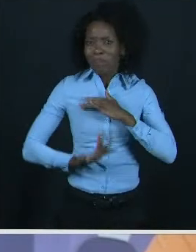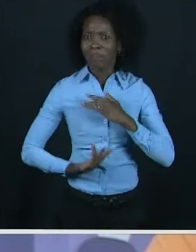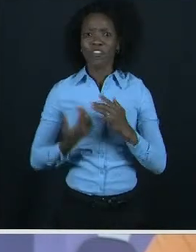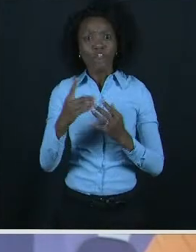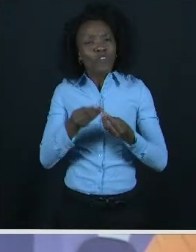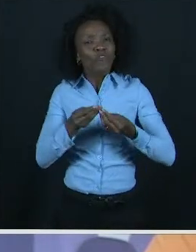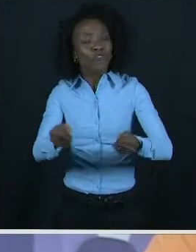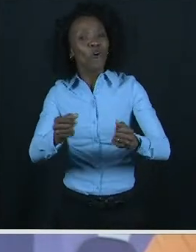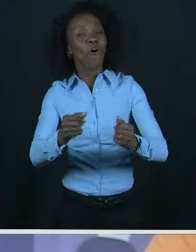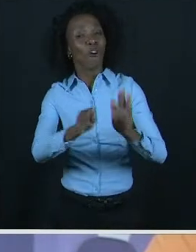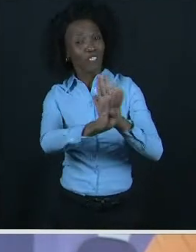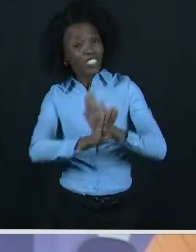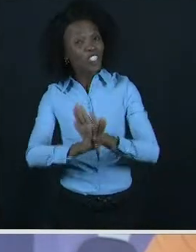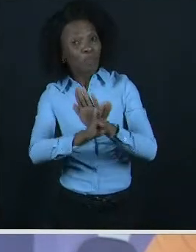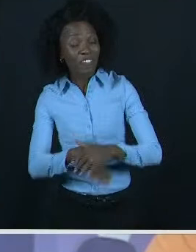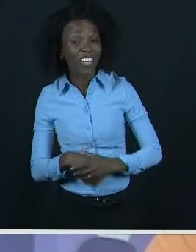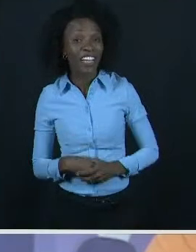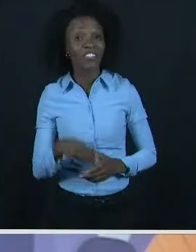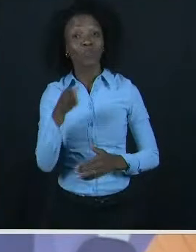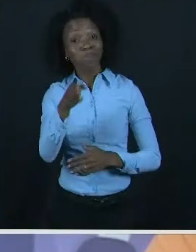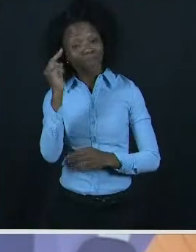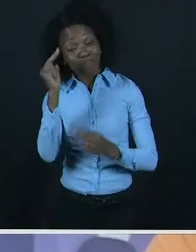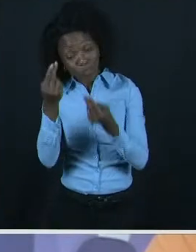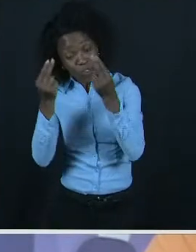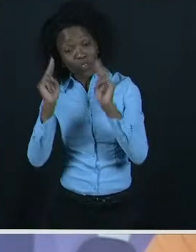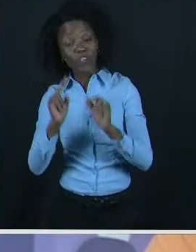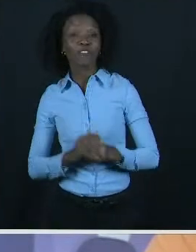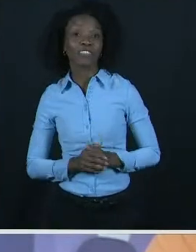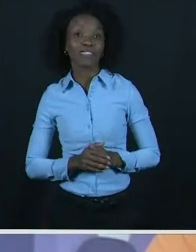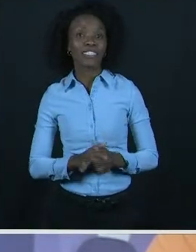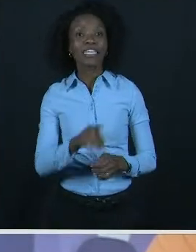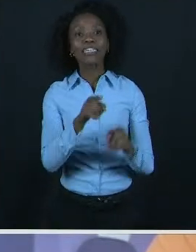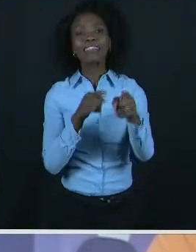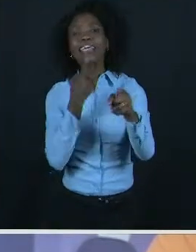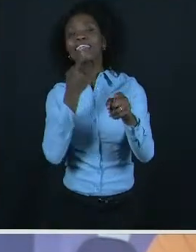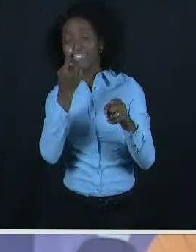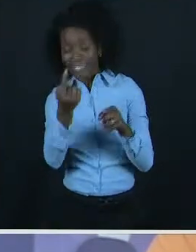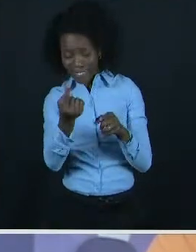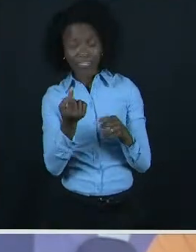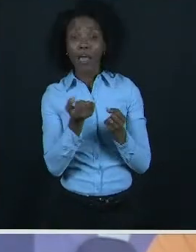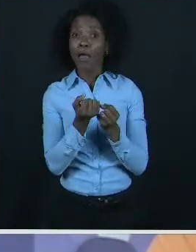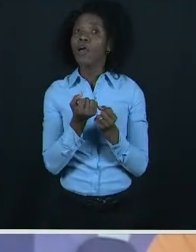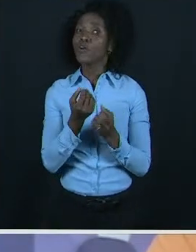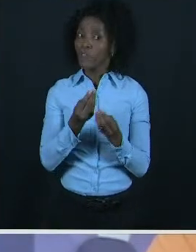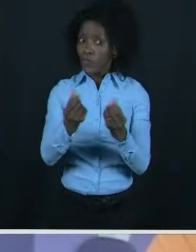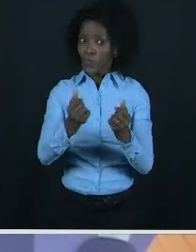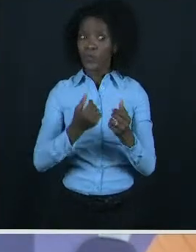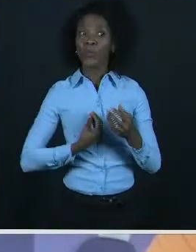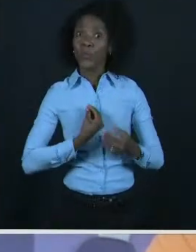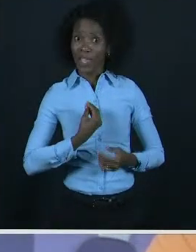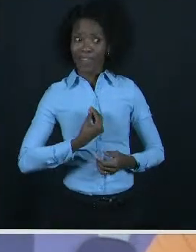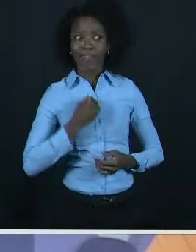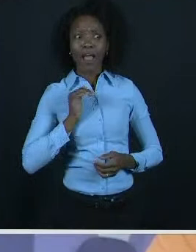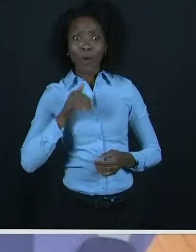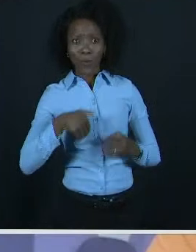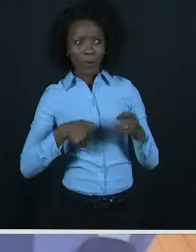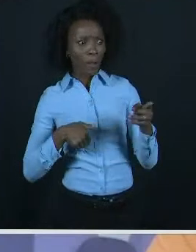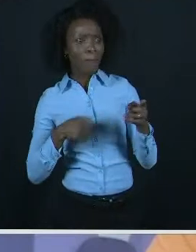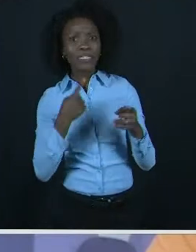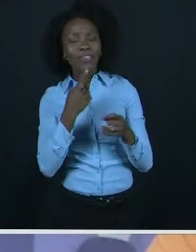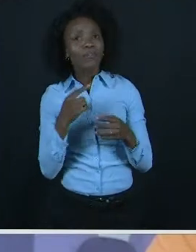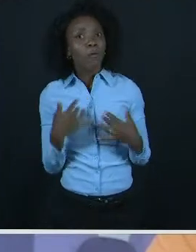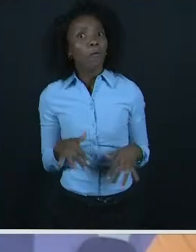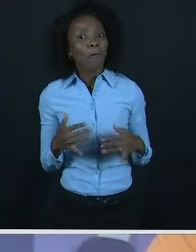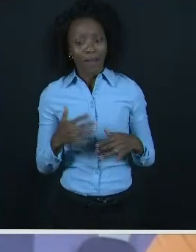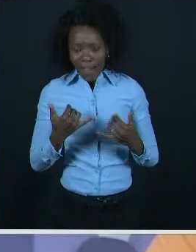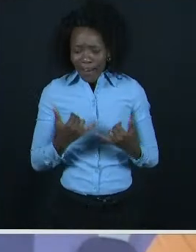university. And he says a number of young women have come forward and say, we now feel